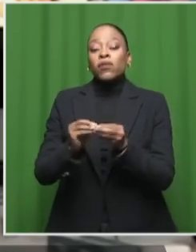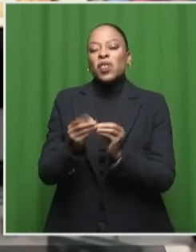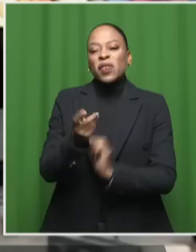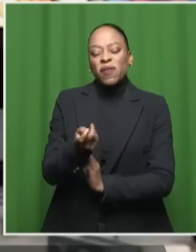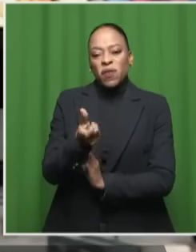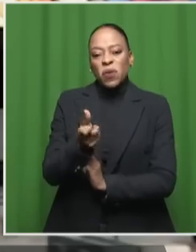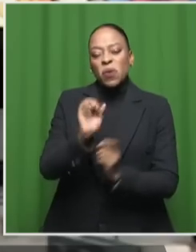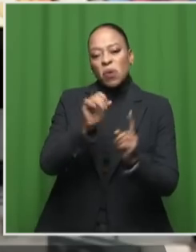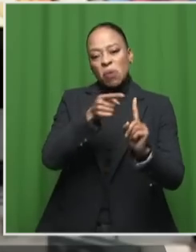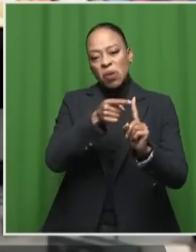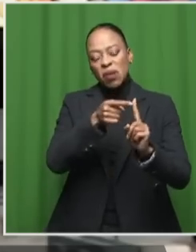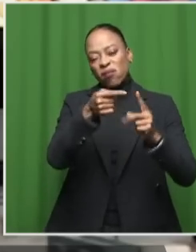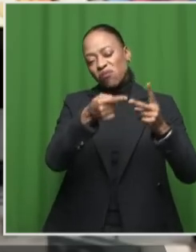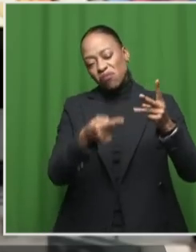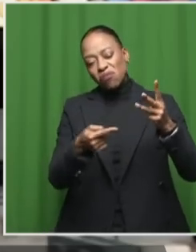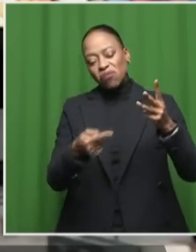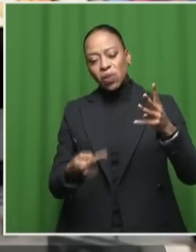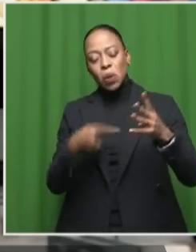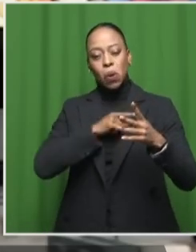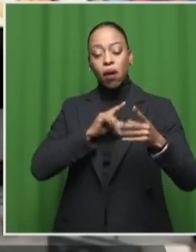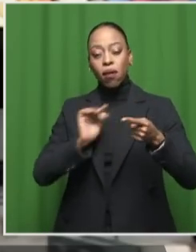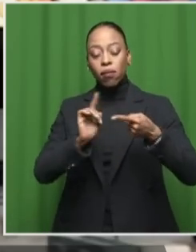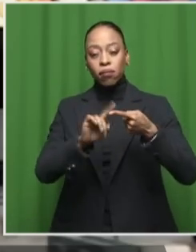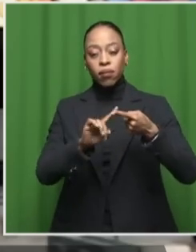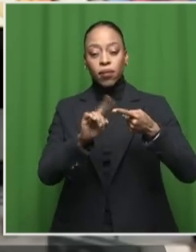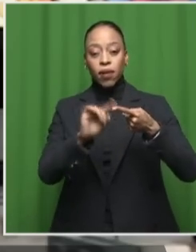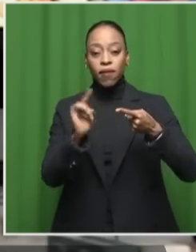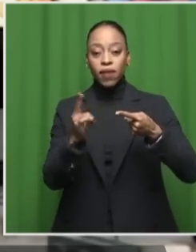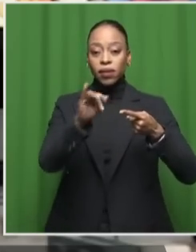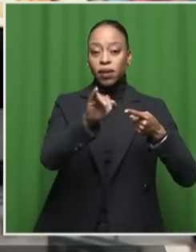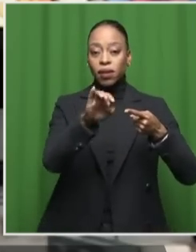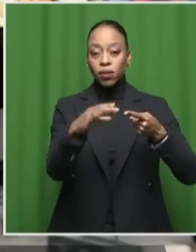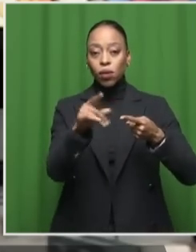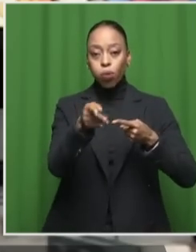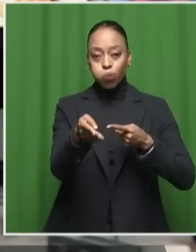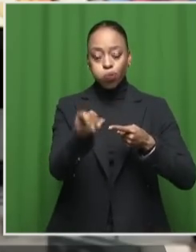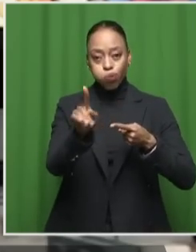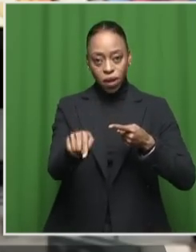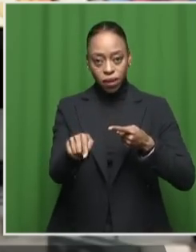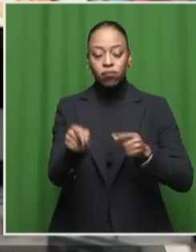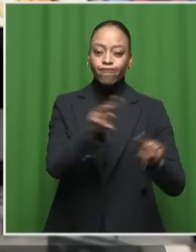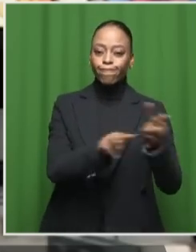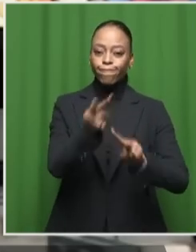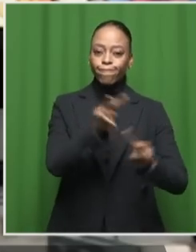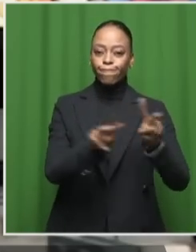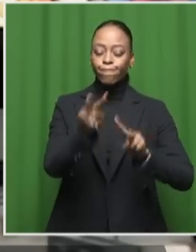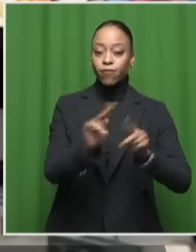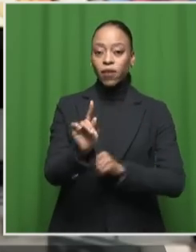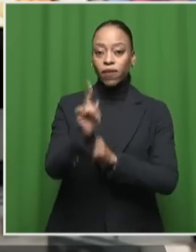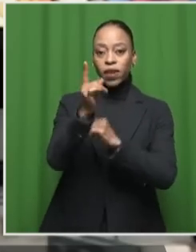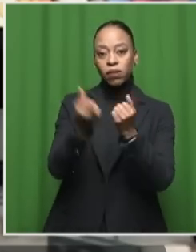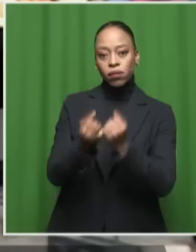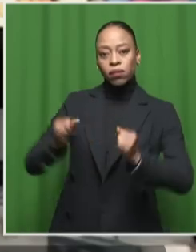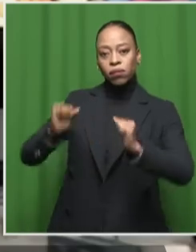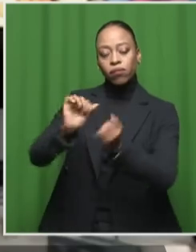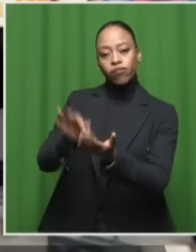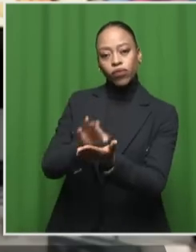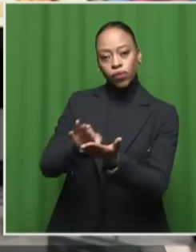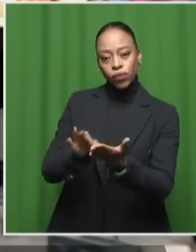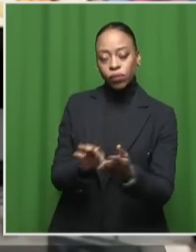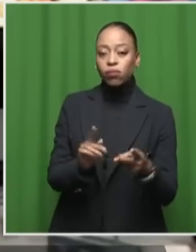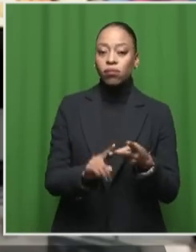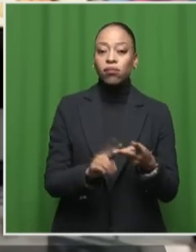objectives. The first was to ensure that we had an IEC that could oversee our first democratic elections. And the